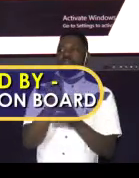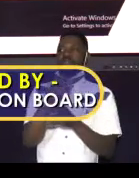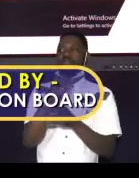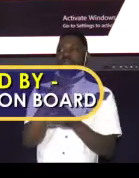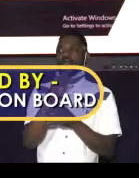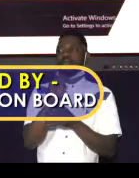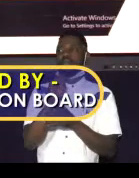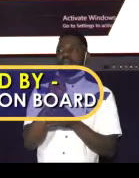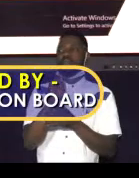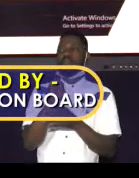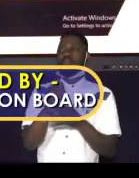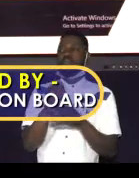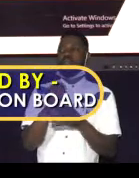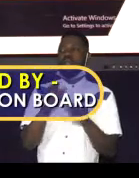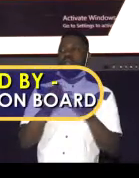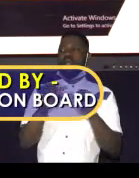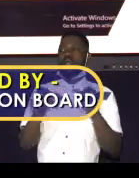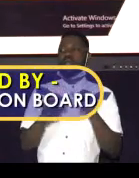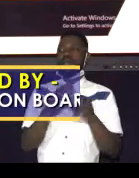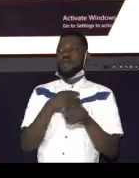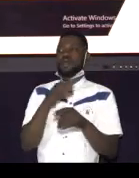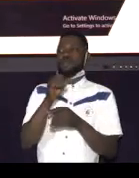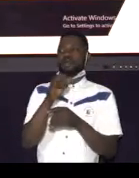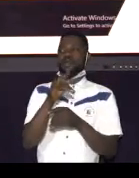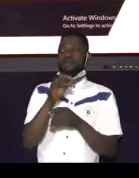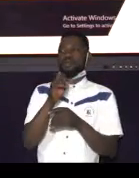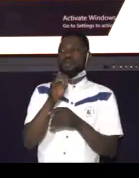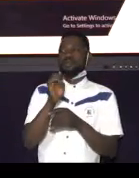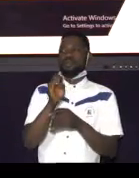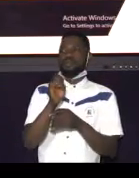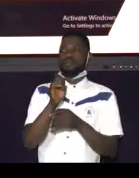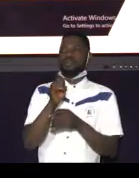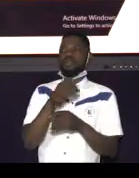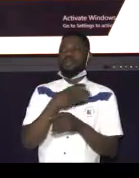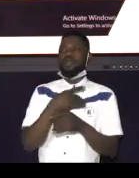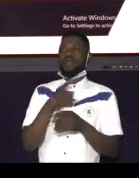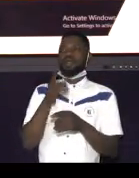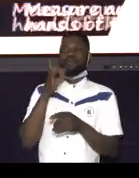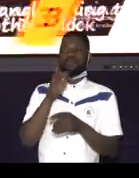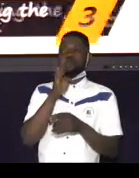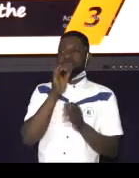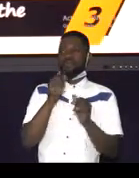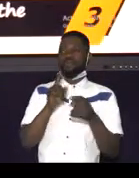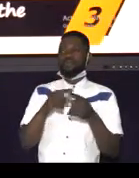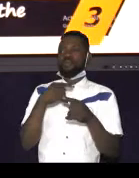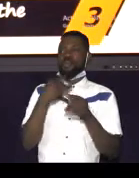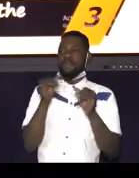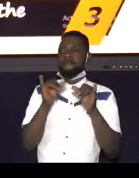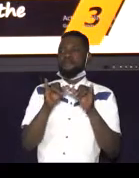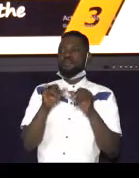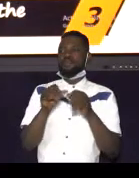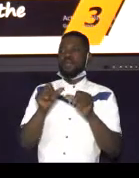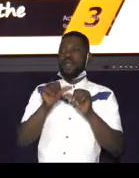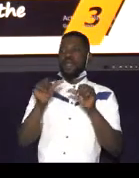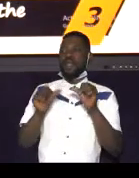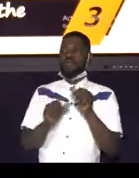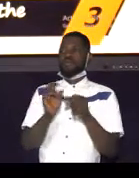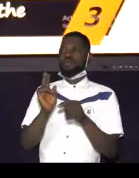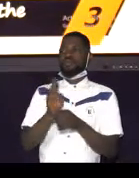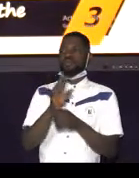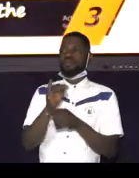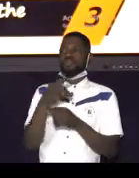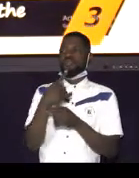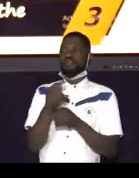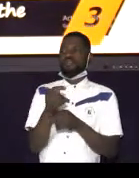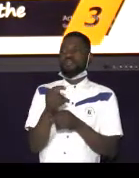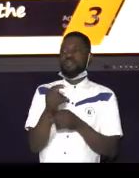acute angles and obtuse angles. And finally, you should be able to tell the measure angles